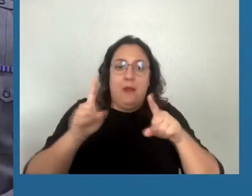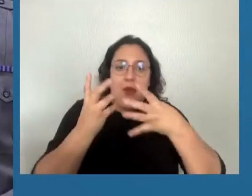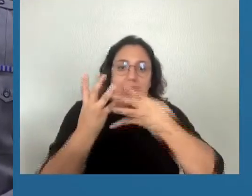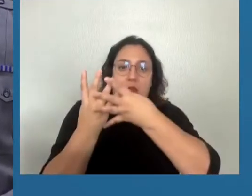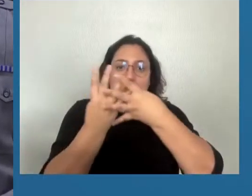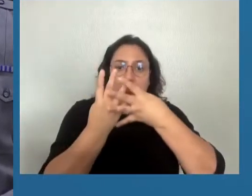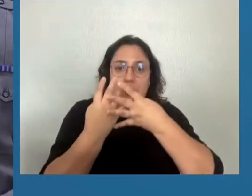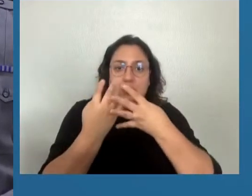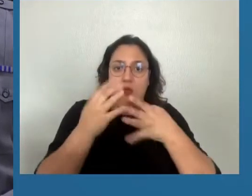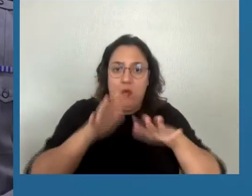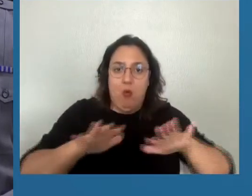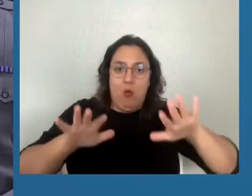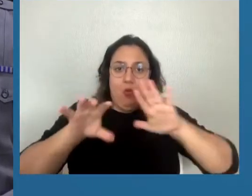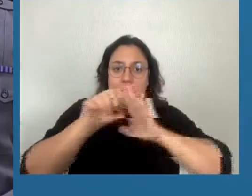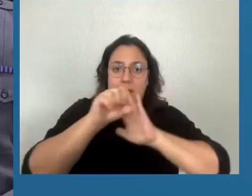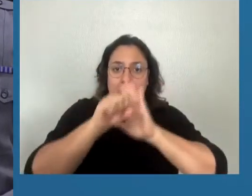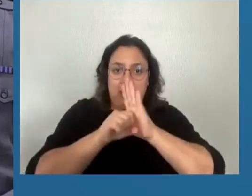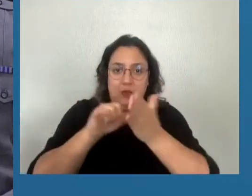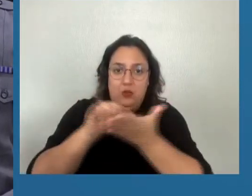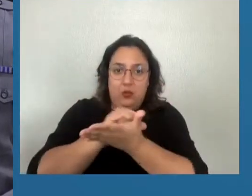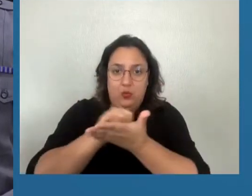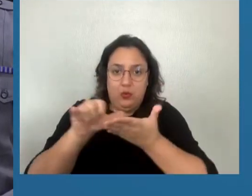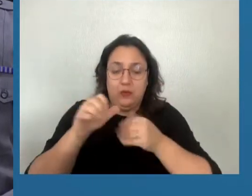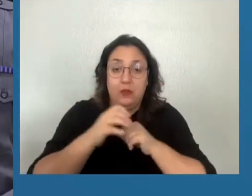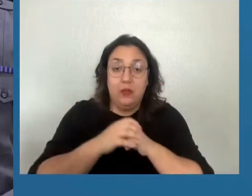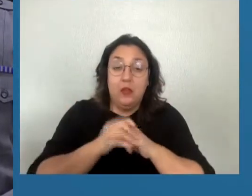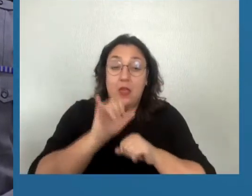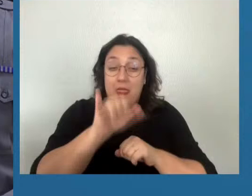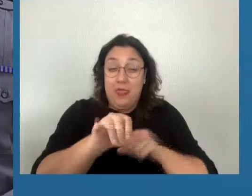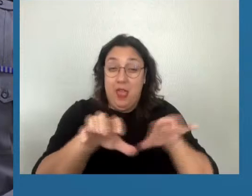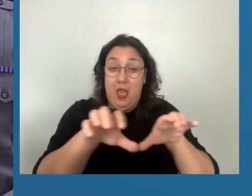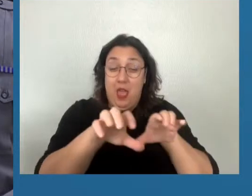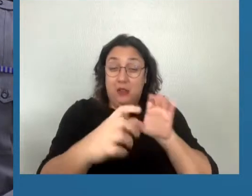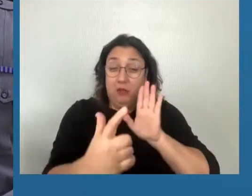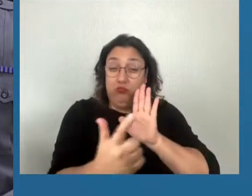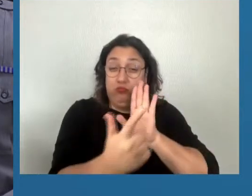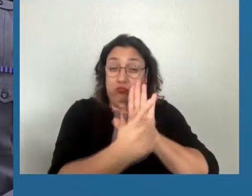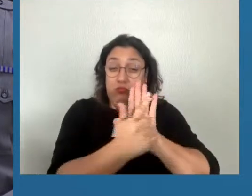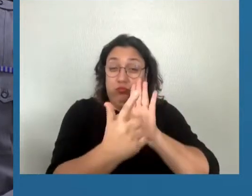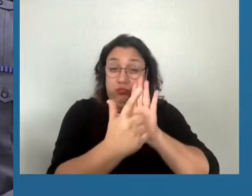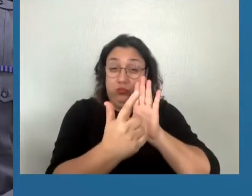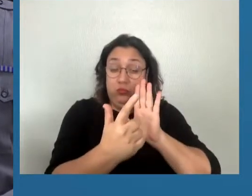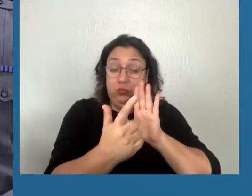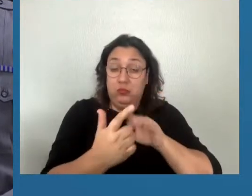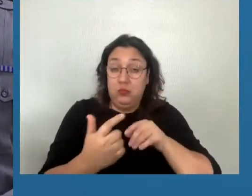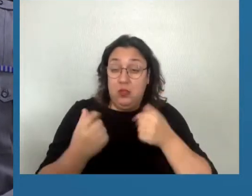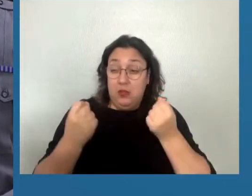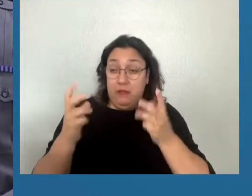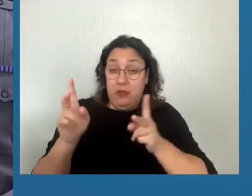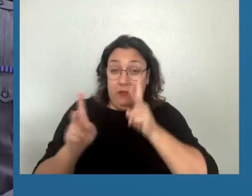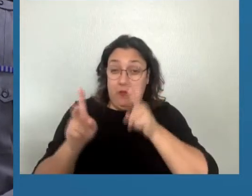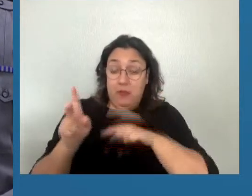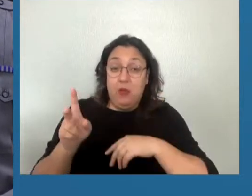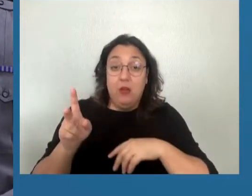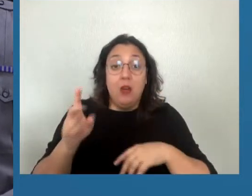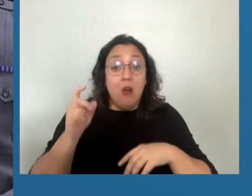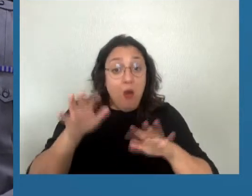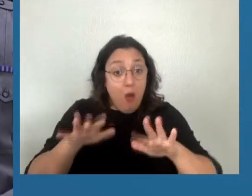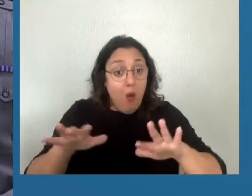clear. The illegal actions being taken by a number of individuals is putting the entire state at